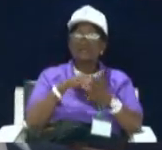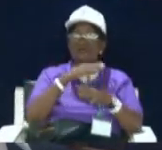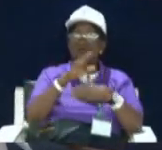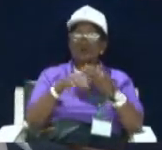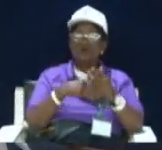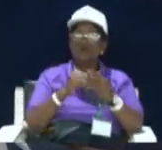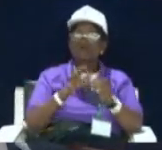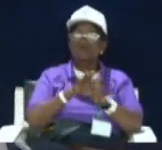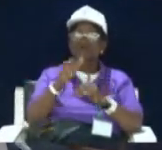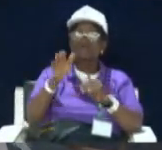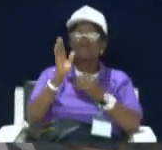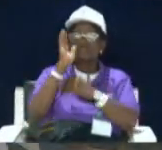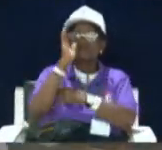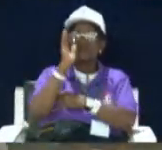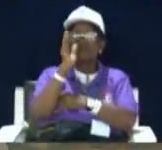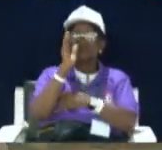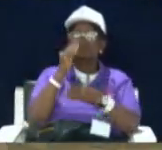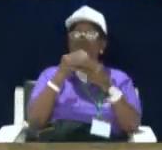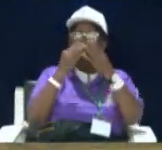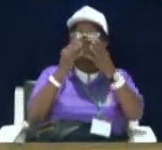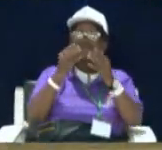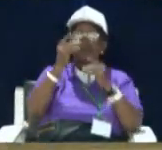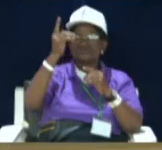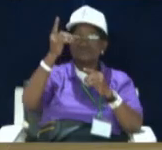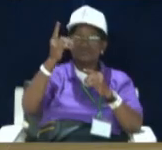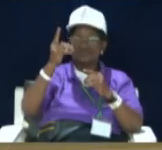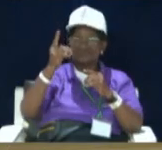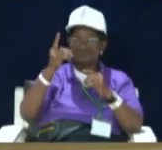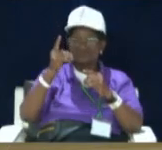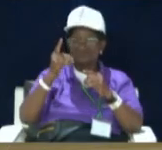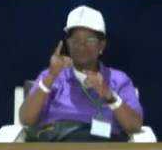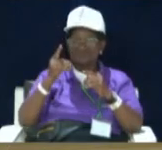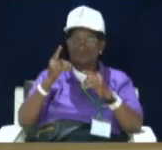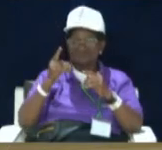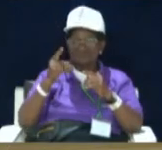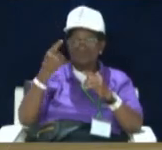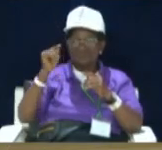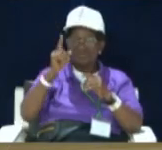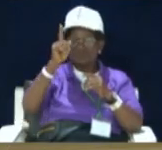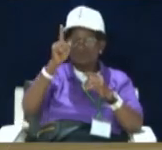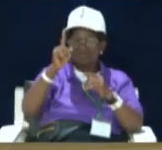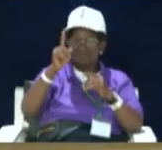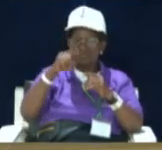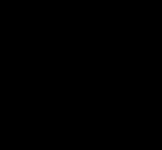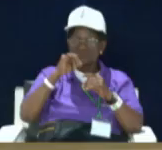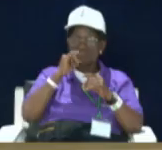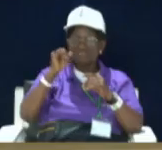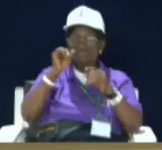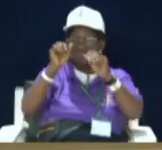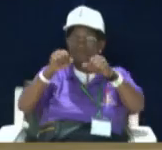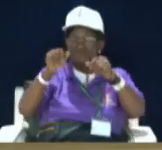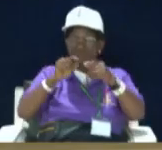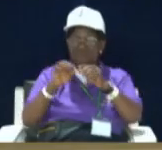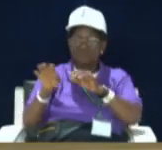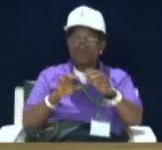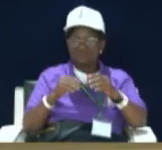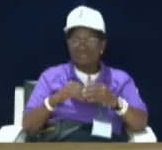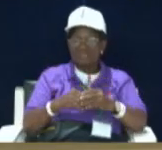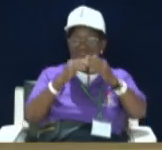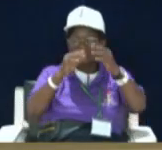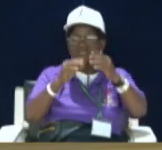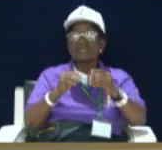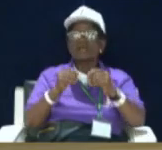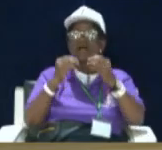All sufficient God, thank you. The one who is able to do exceedingly